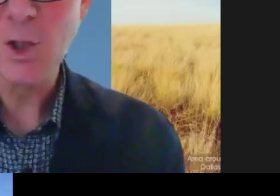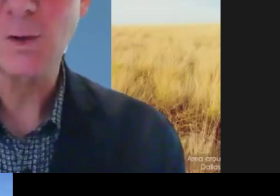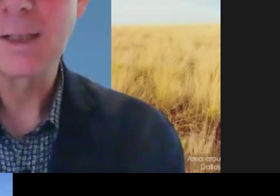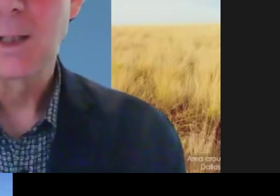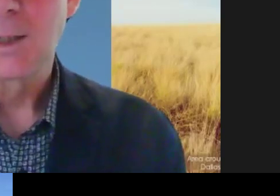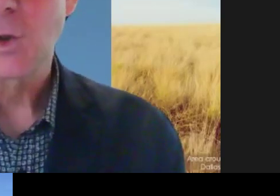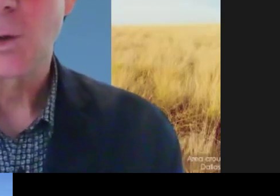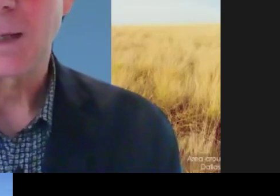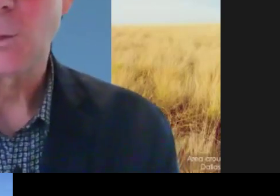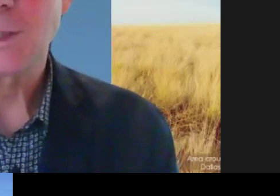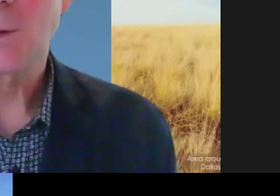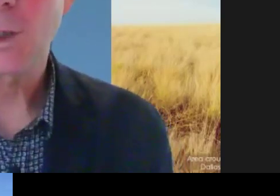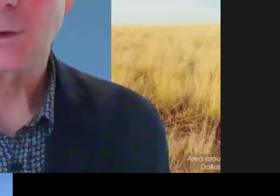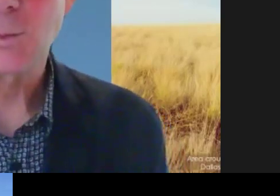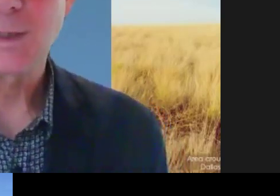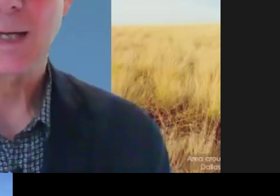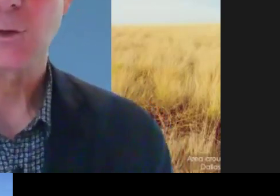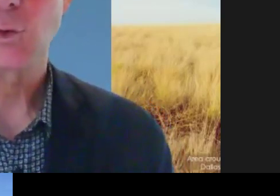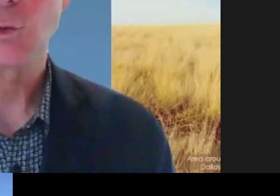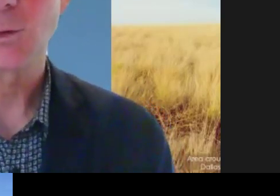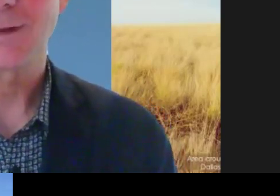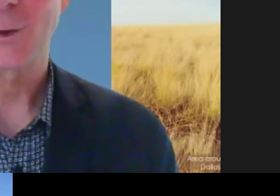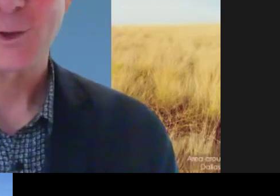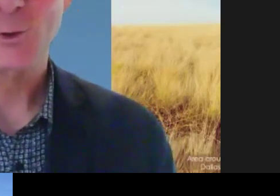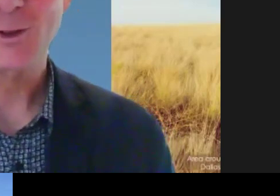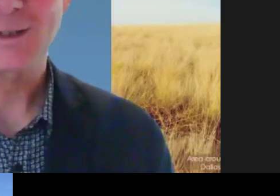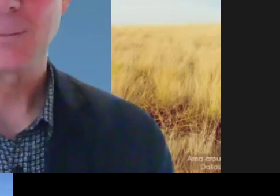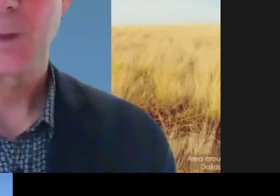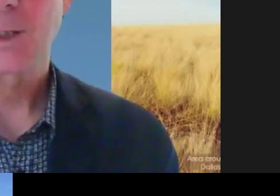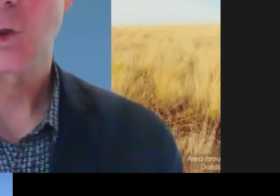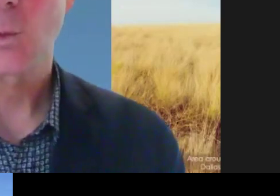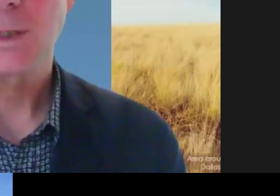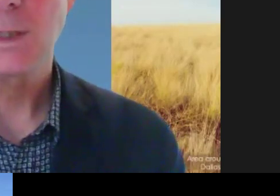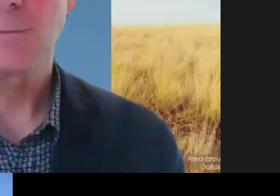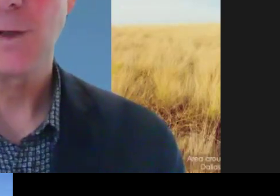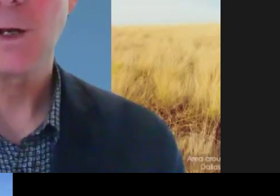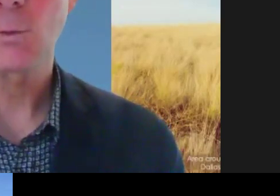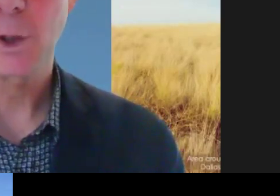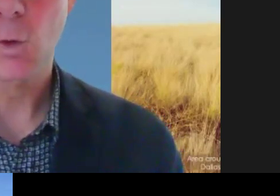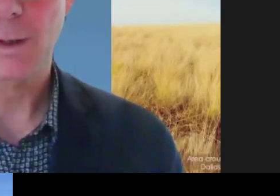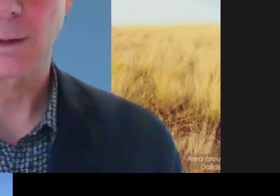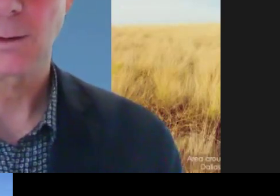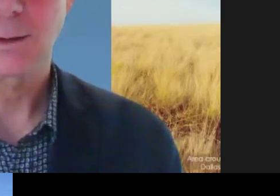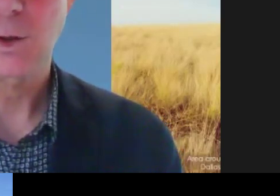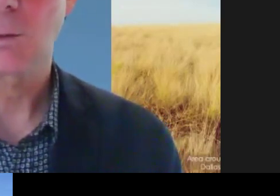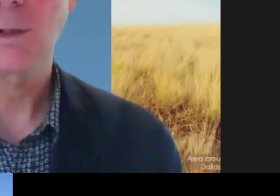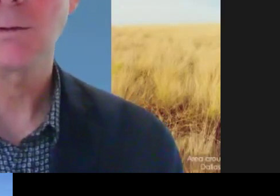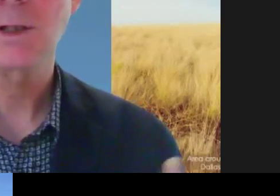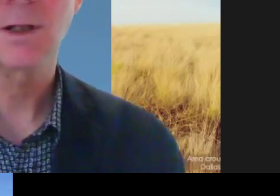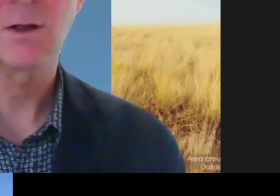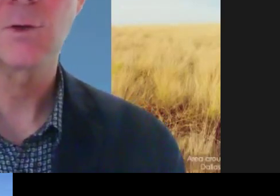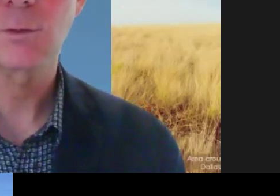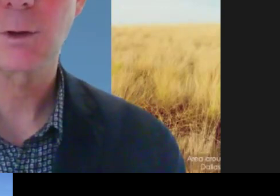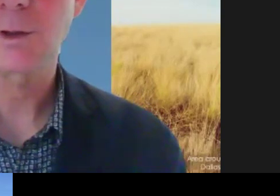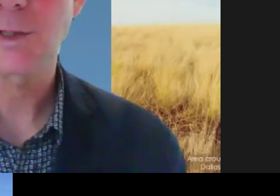5-minute module, so we didn't want it to be tied to a resource. So we did a video recording. So we